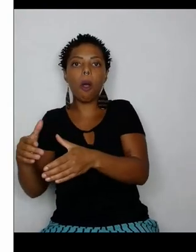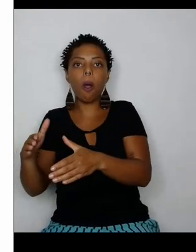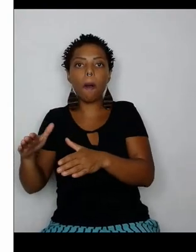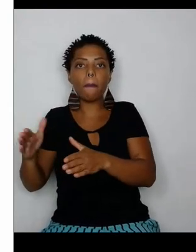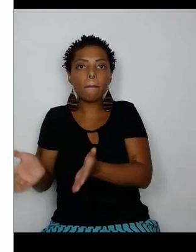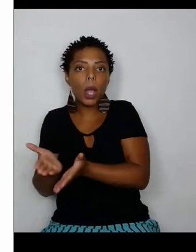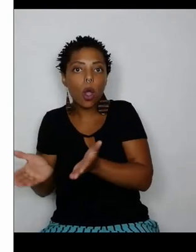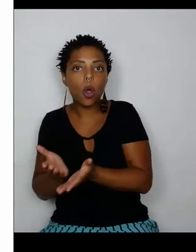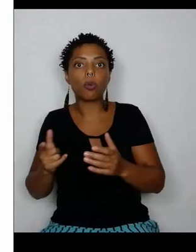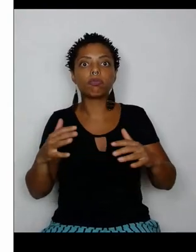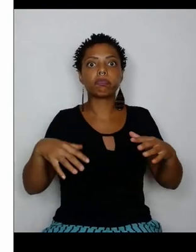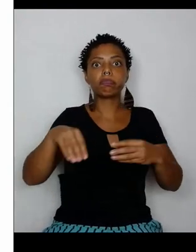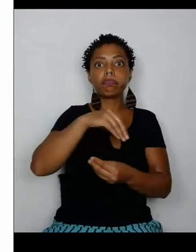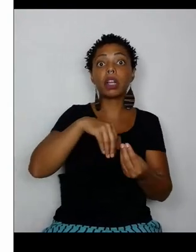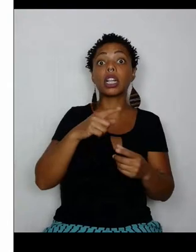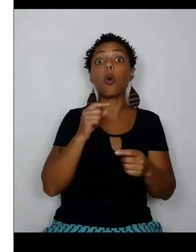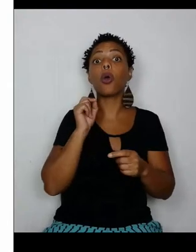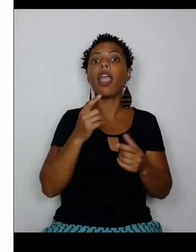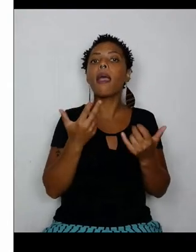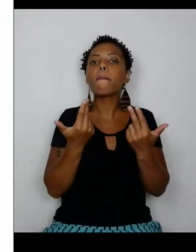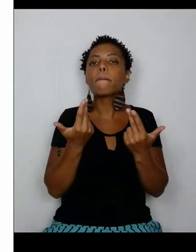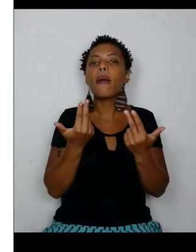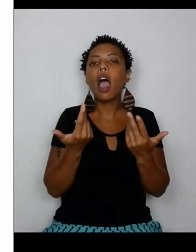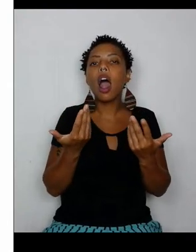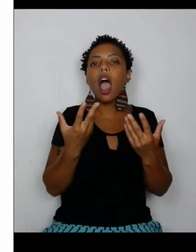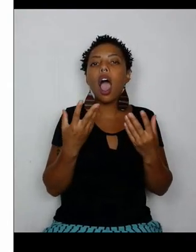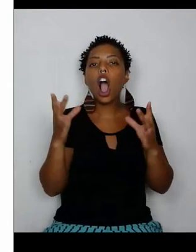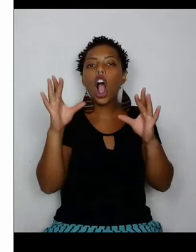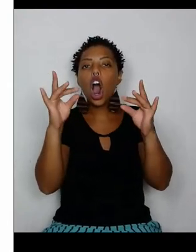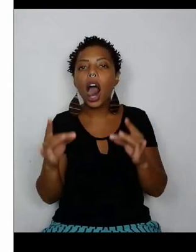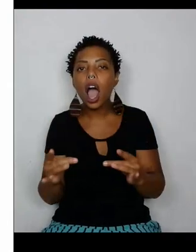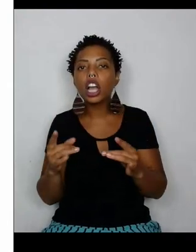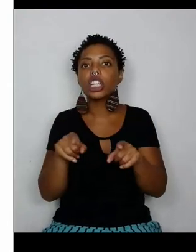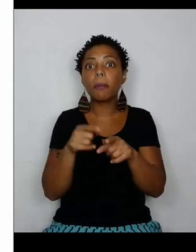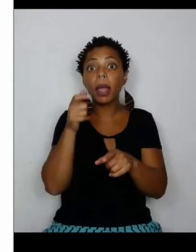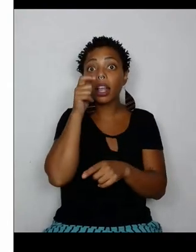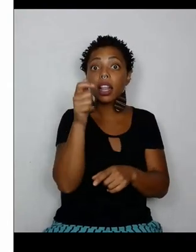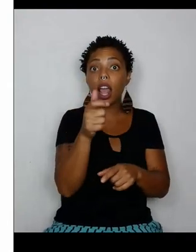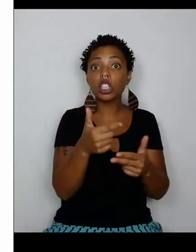invented identities including female alter egos